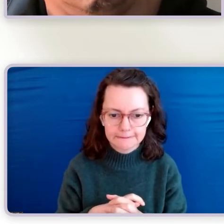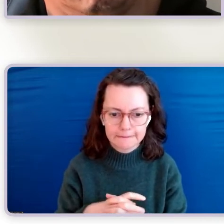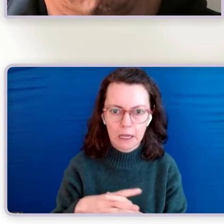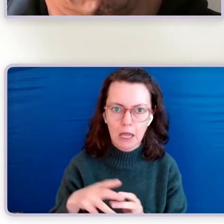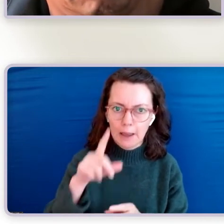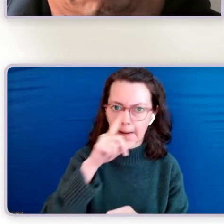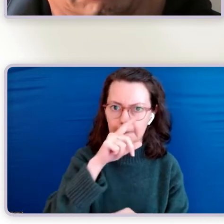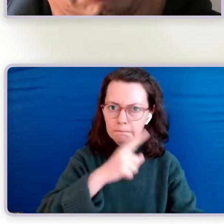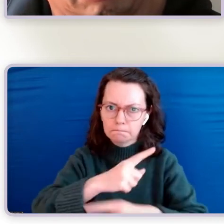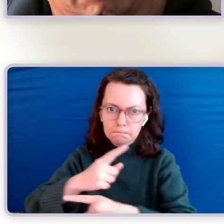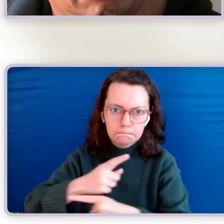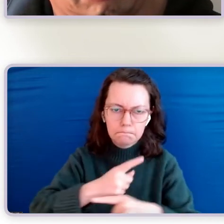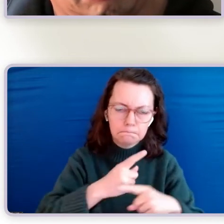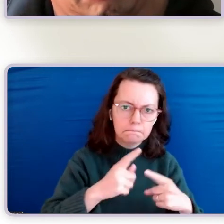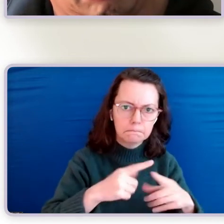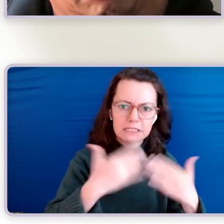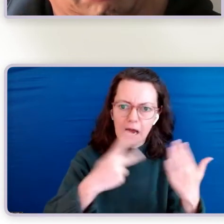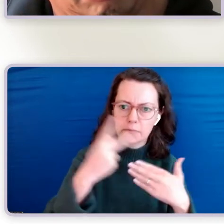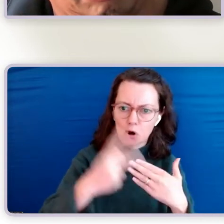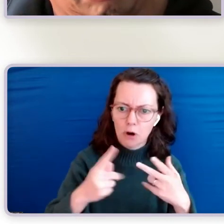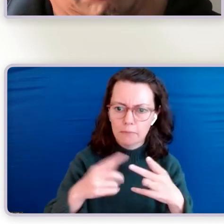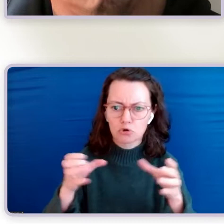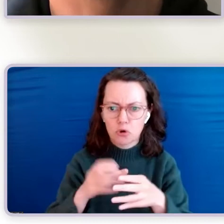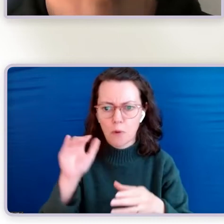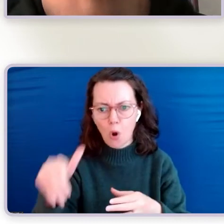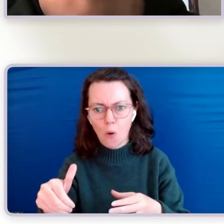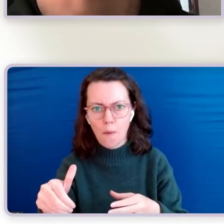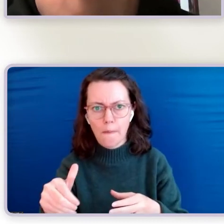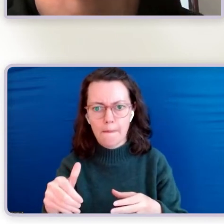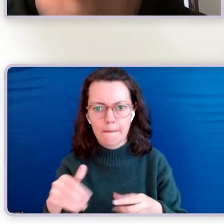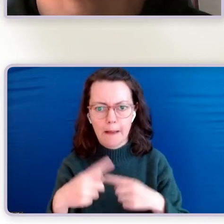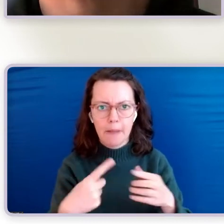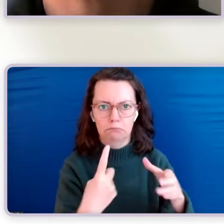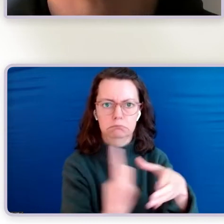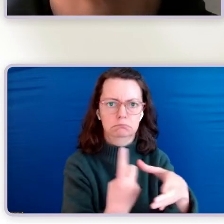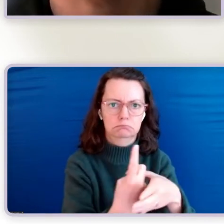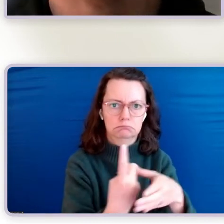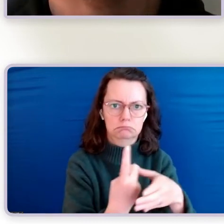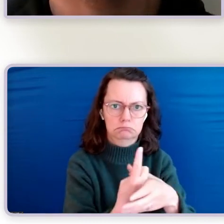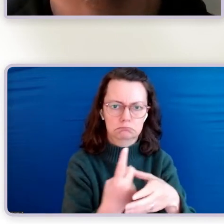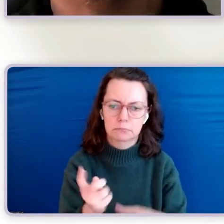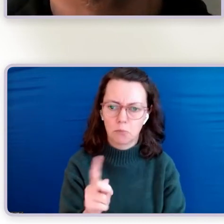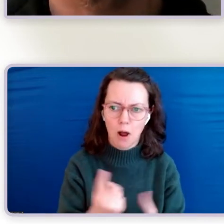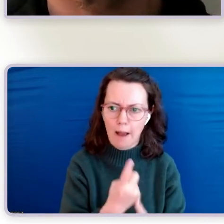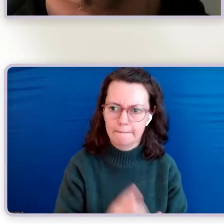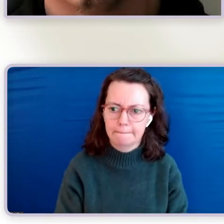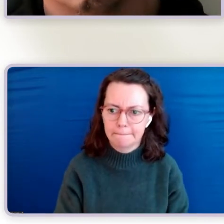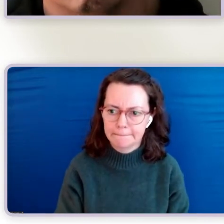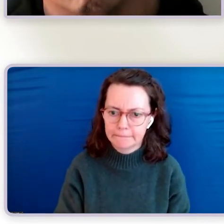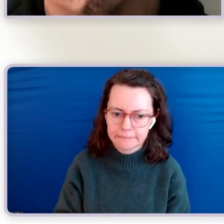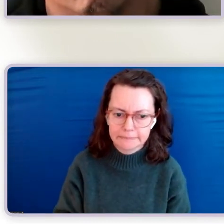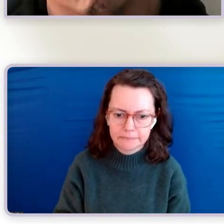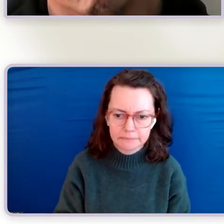day programs and group homes where you've been visiting about the effect of isolation? What's it been like for people with